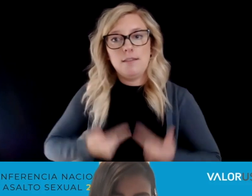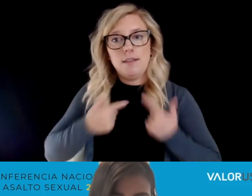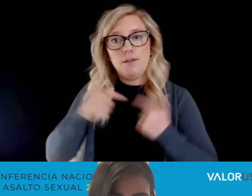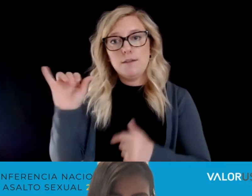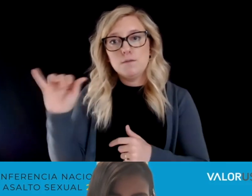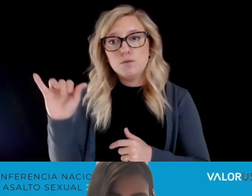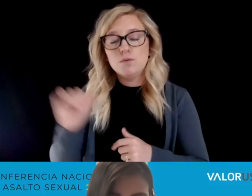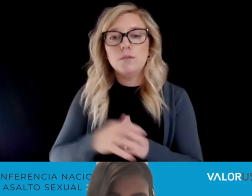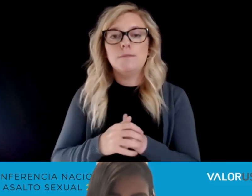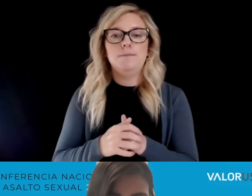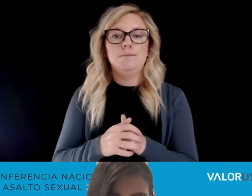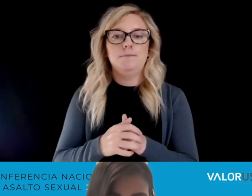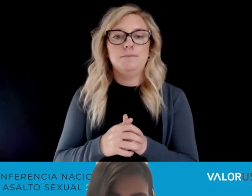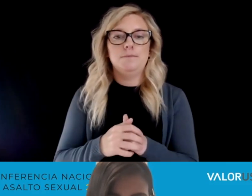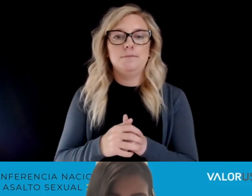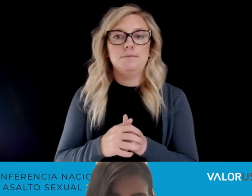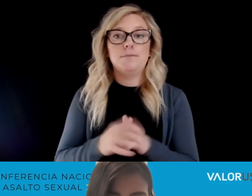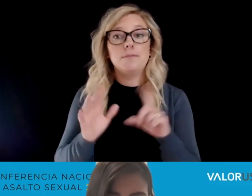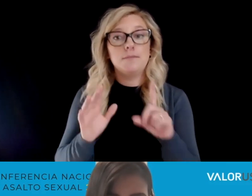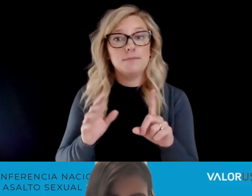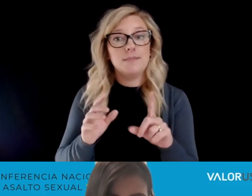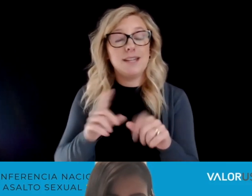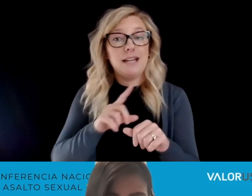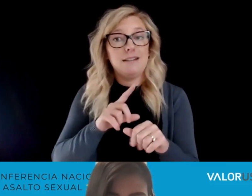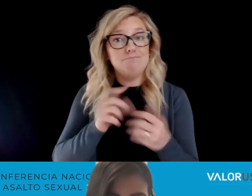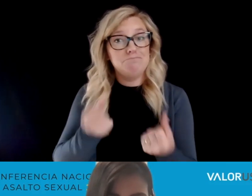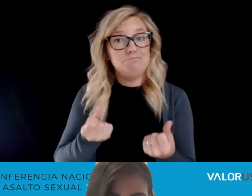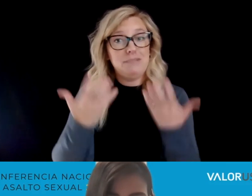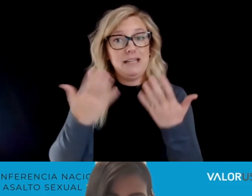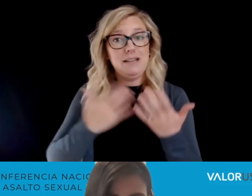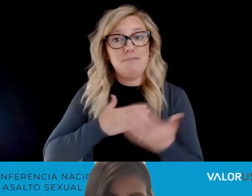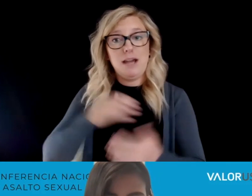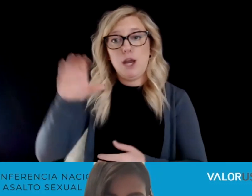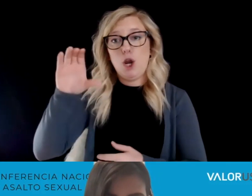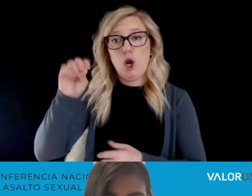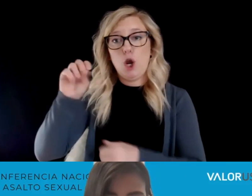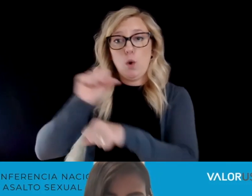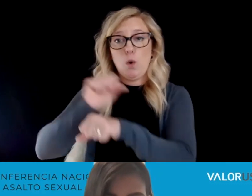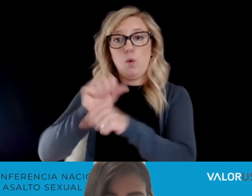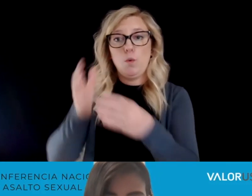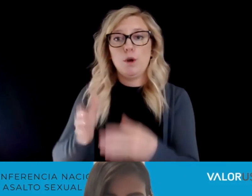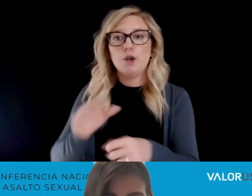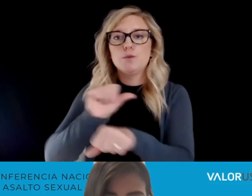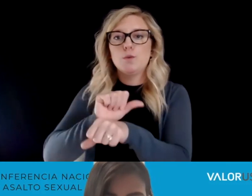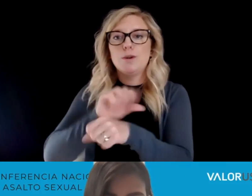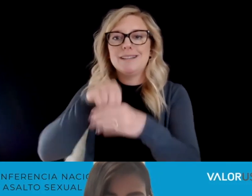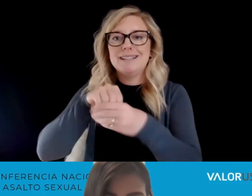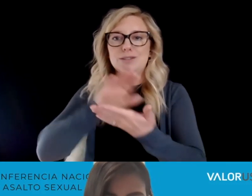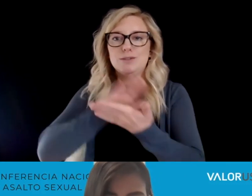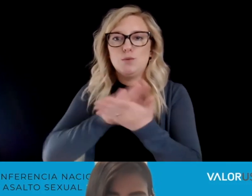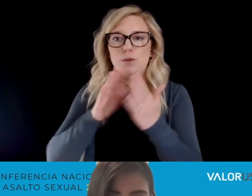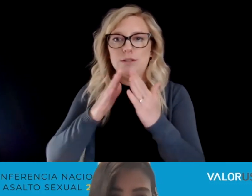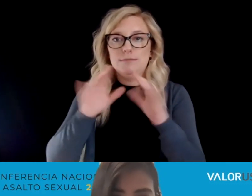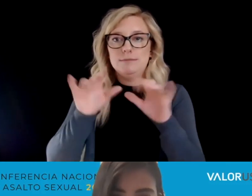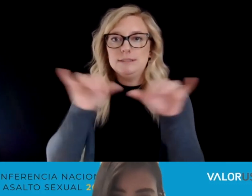So, actually, many of my co-workers also work in the school system. The schools have opened their doors to